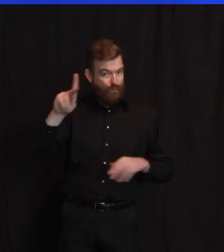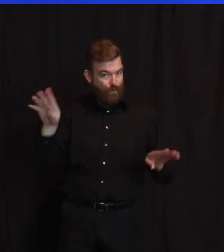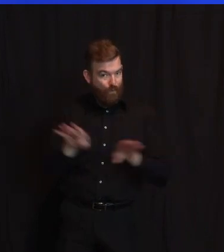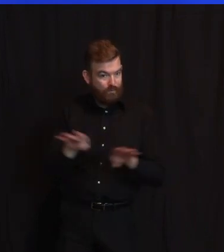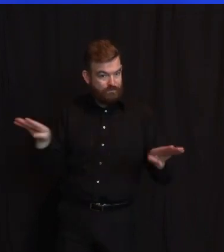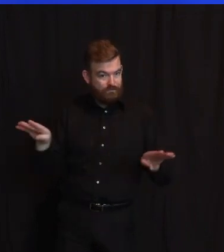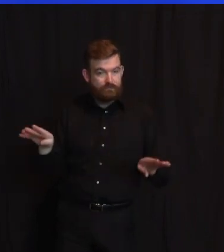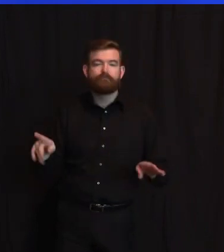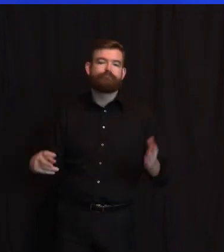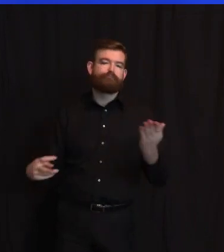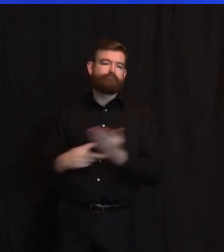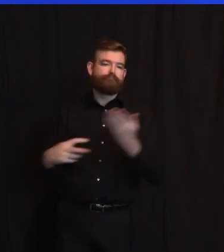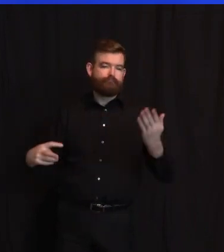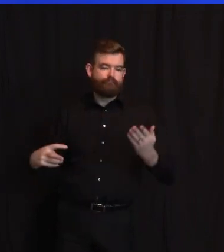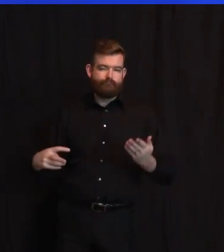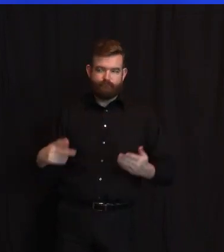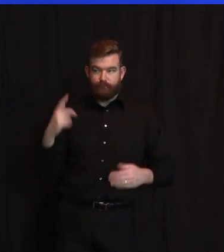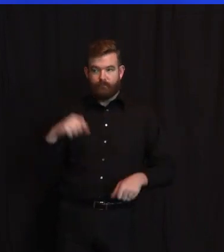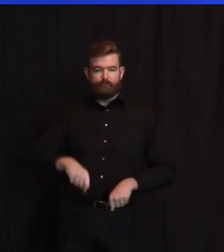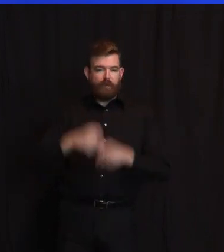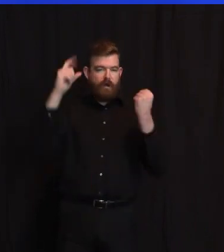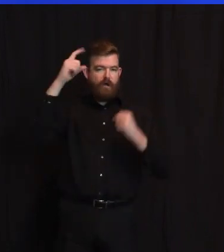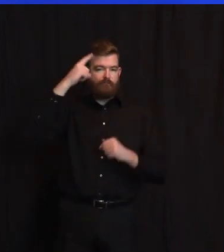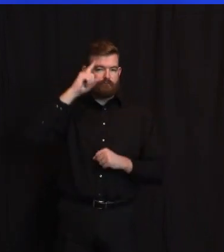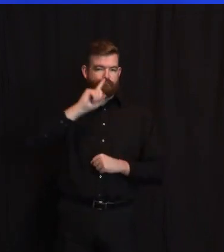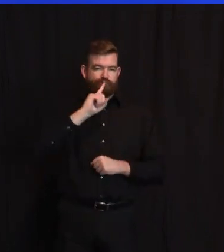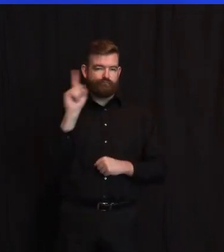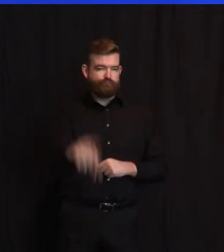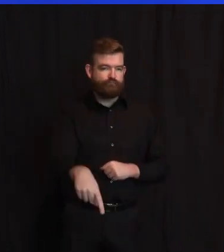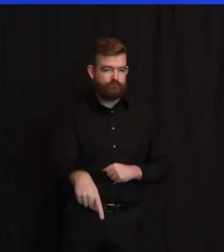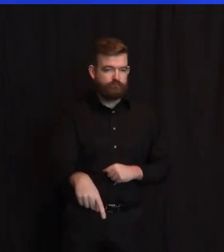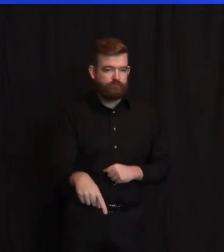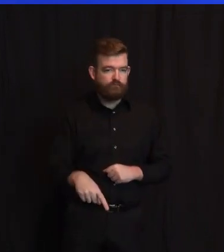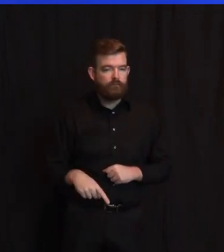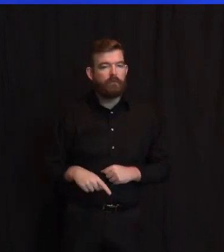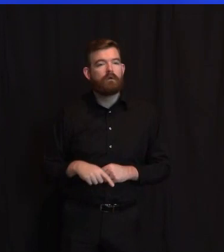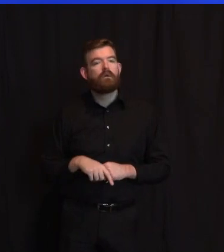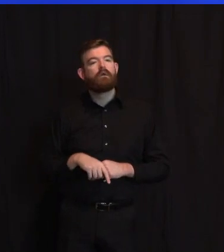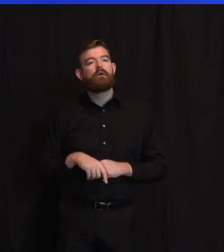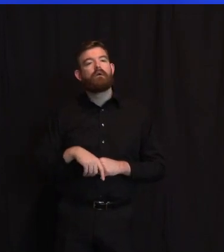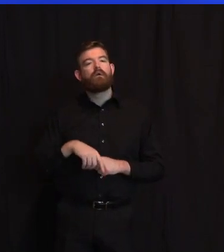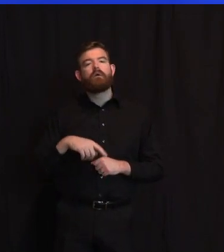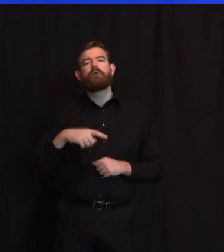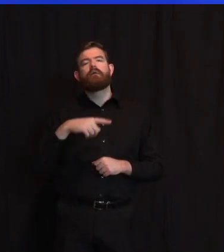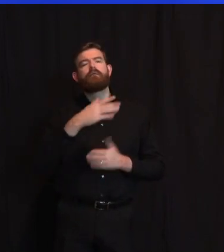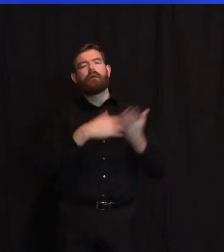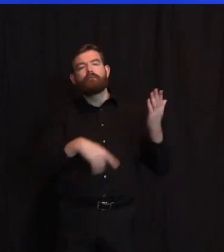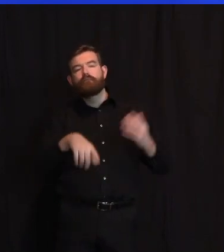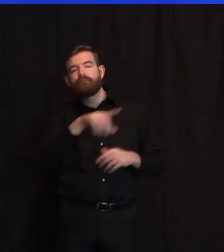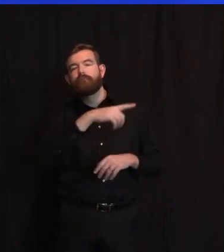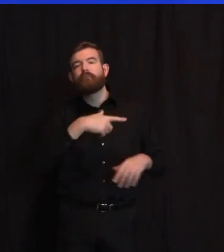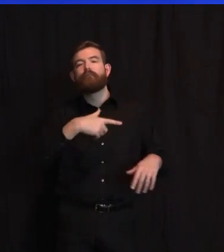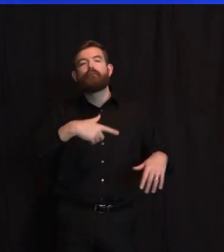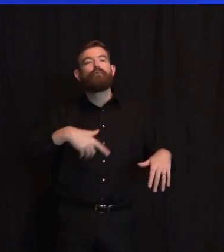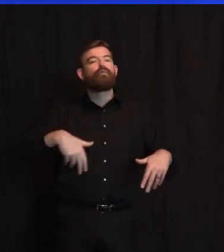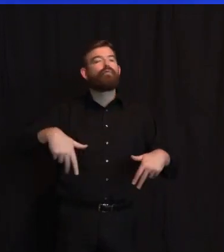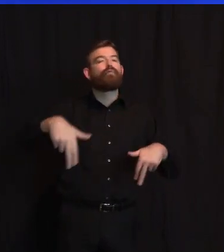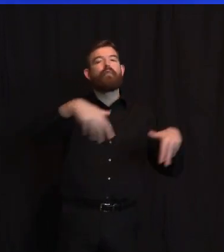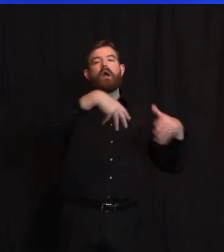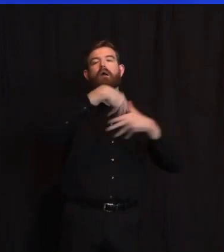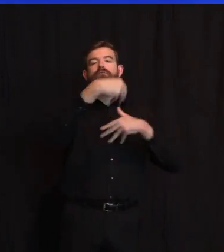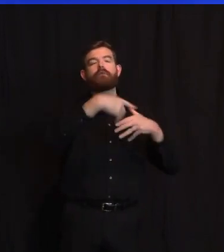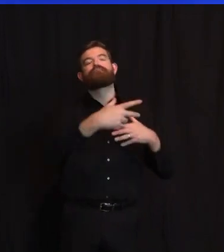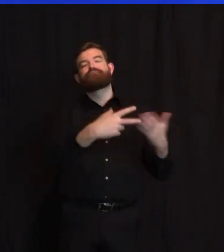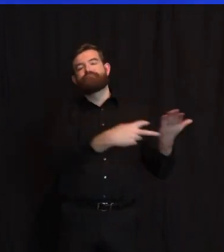Another subject in Elizabeth was cited for loitering. And just to echo your remarks, Governor, on the ambulance services